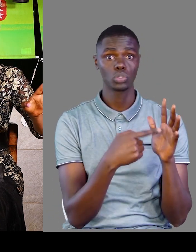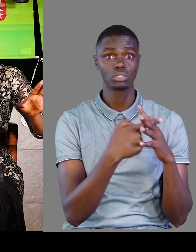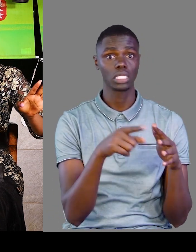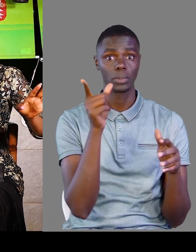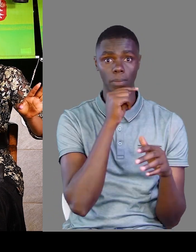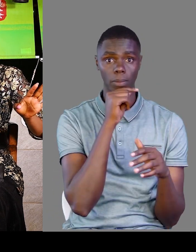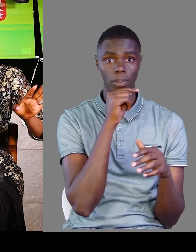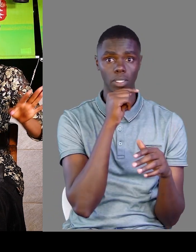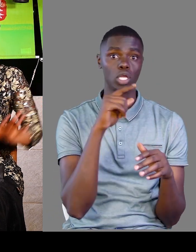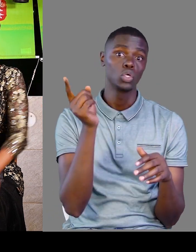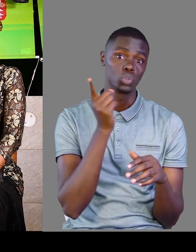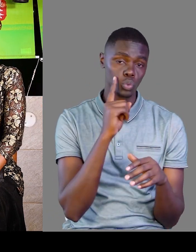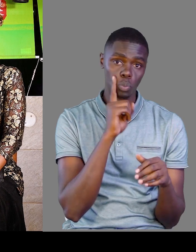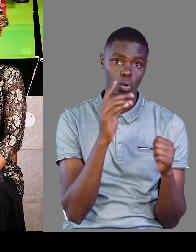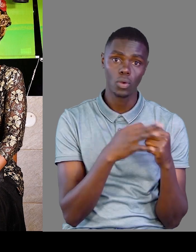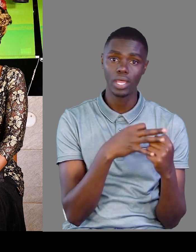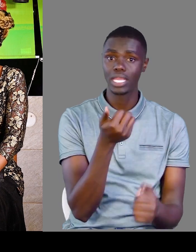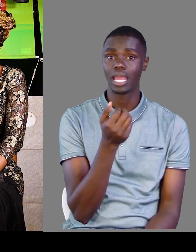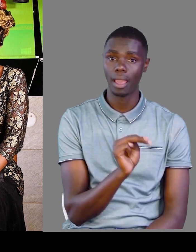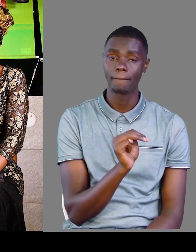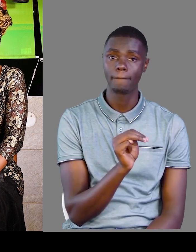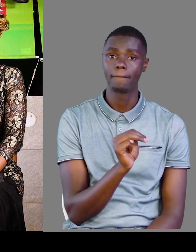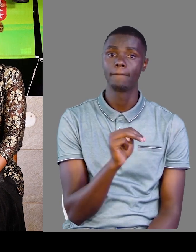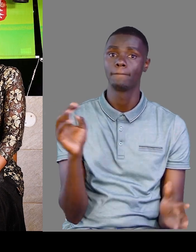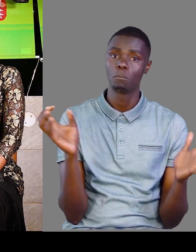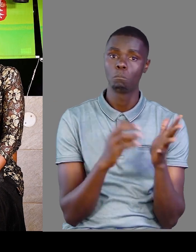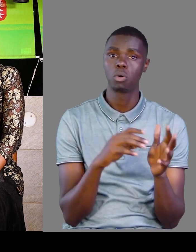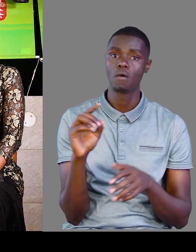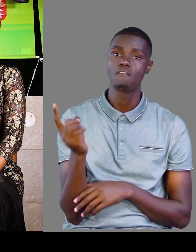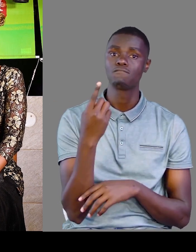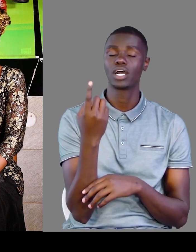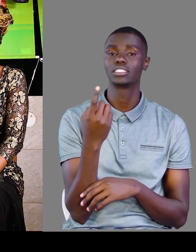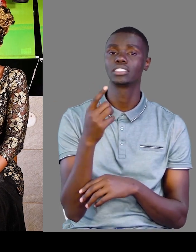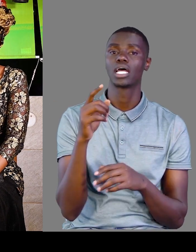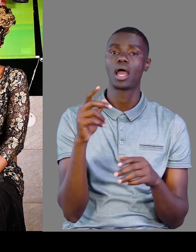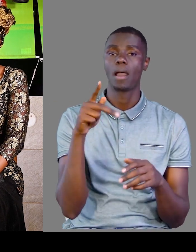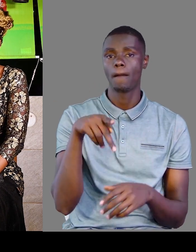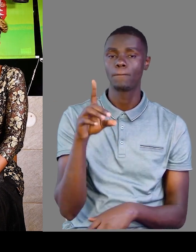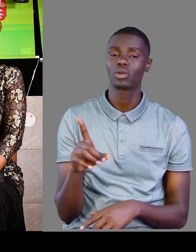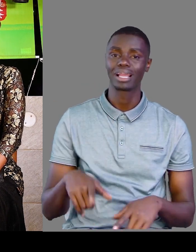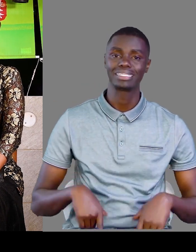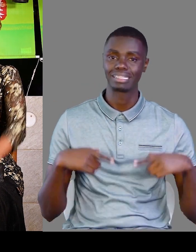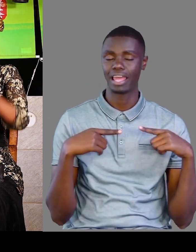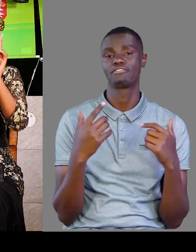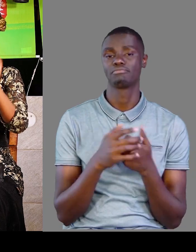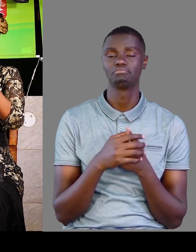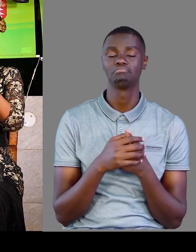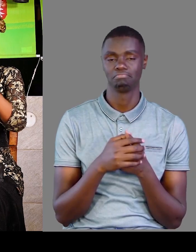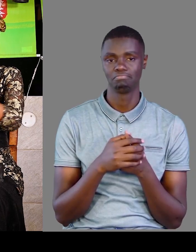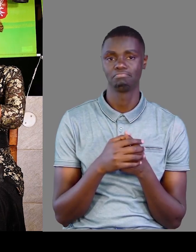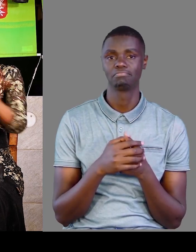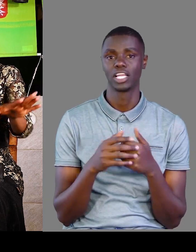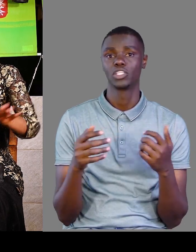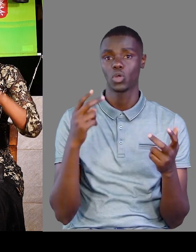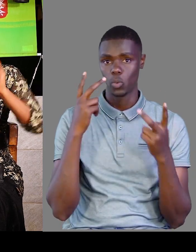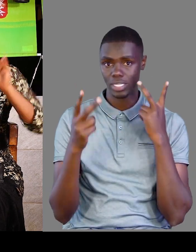8 p.m. Tomorrow, 8 a.m. We're putting the first podcast live on air, and people will see. Kabisa, Big Ted. let's get